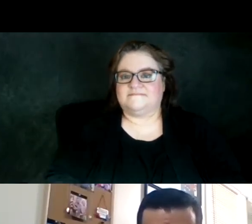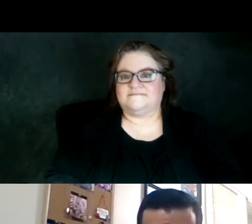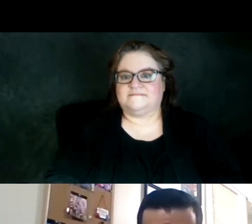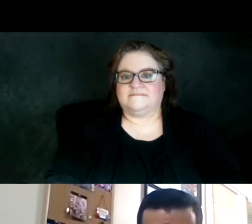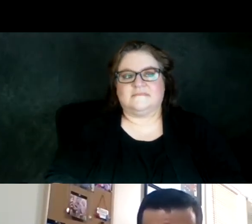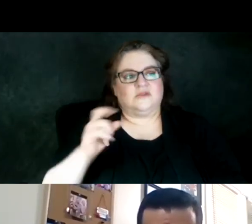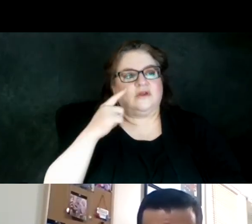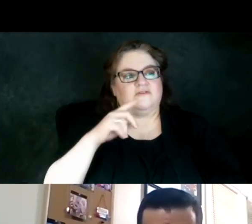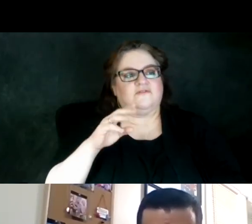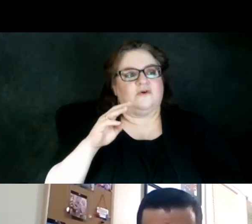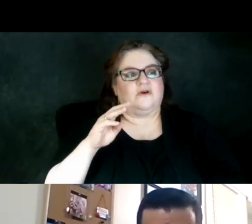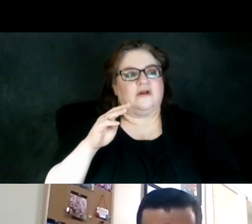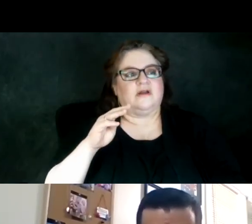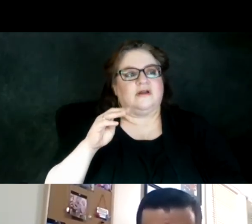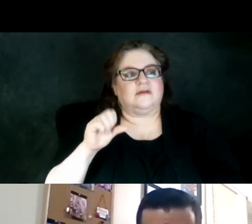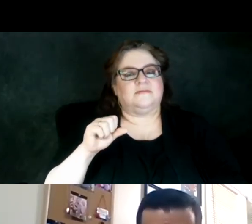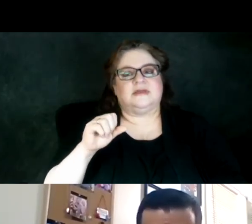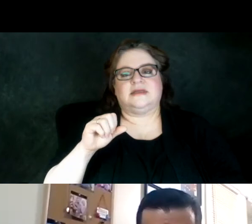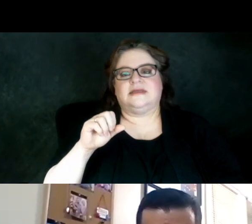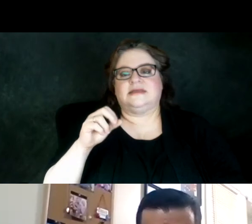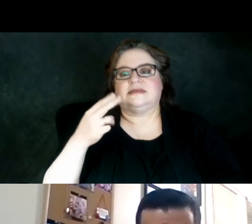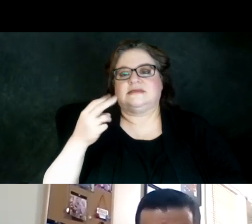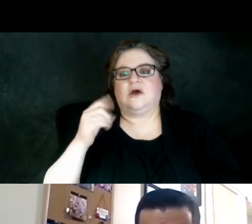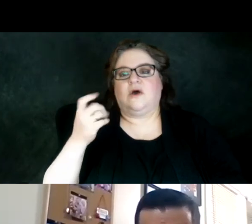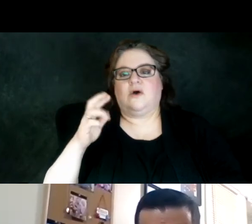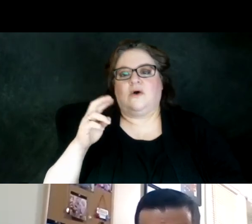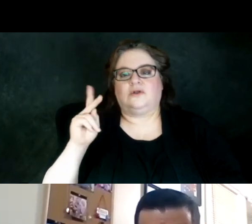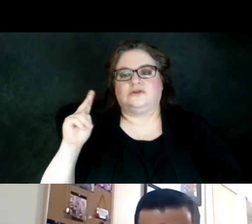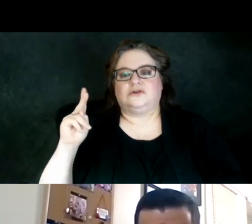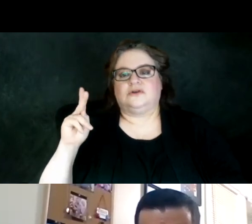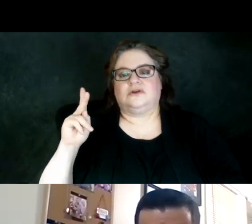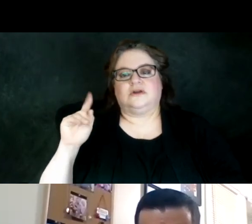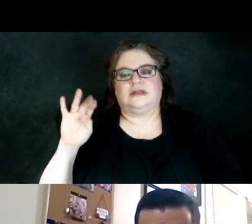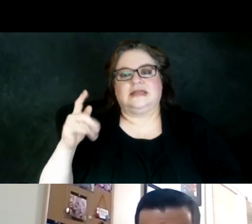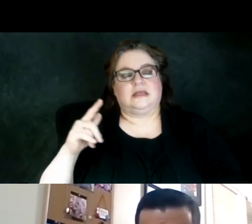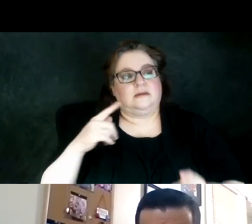Question for Ms. Holder King. Is it better to run as an individual or as a slate?